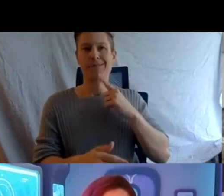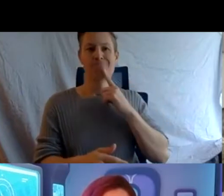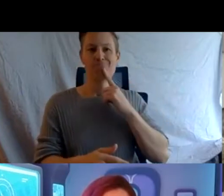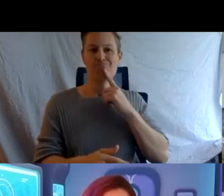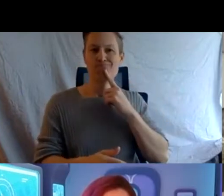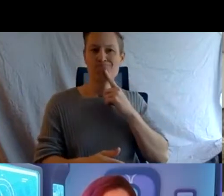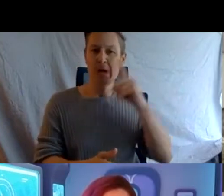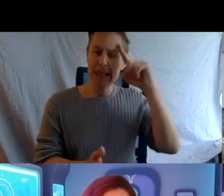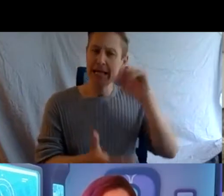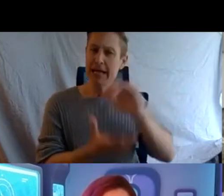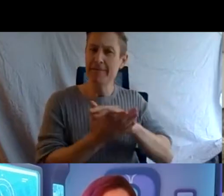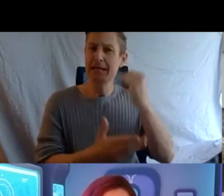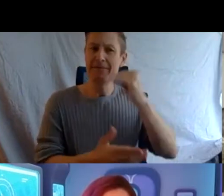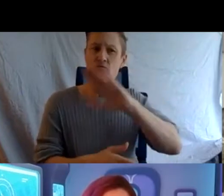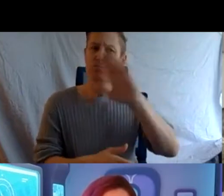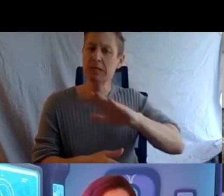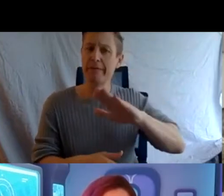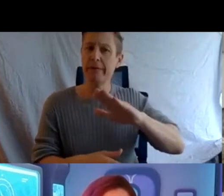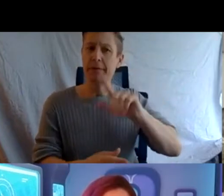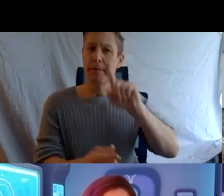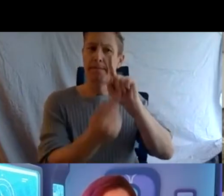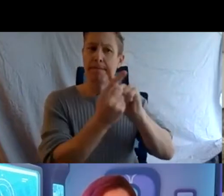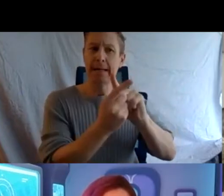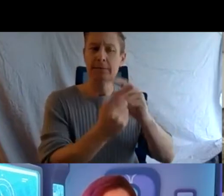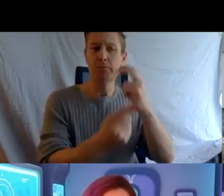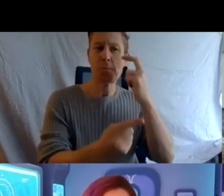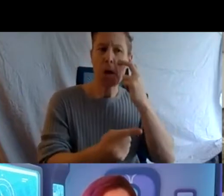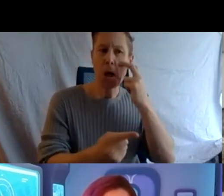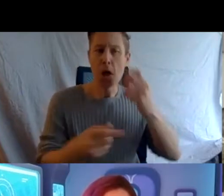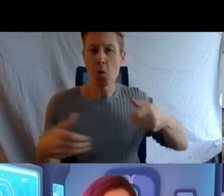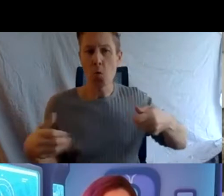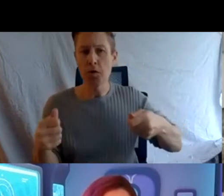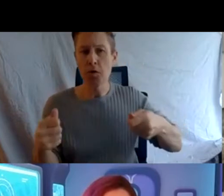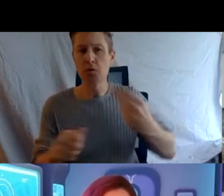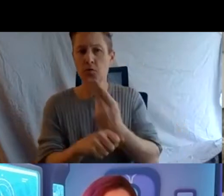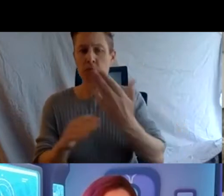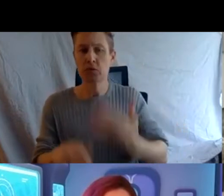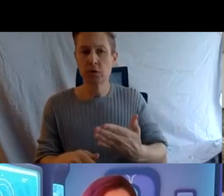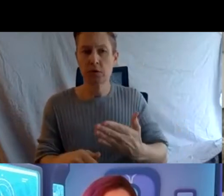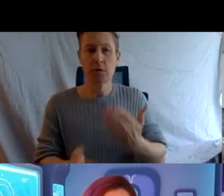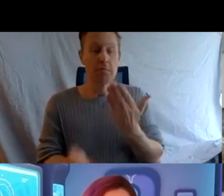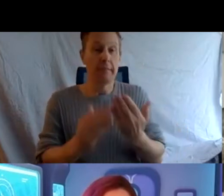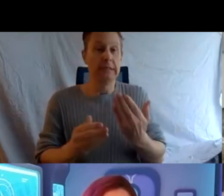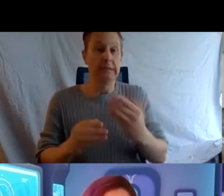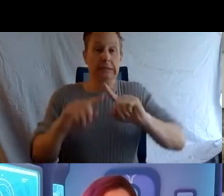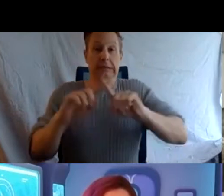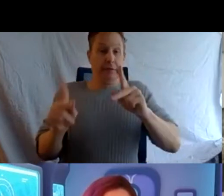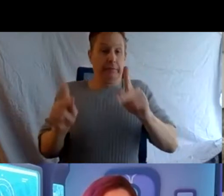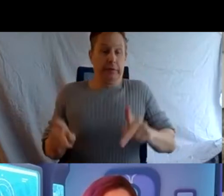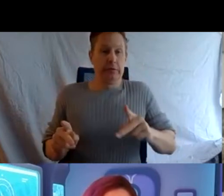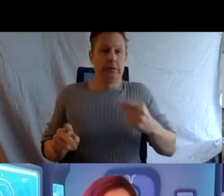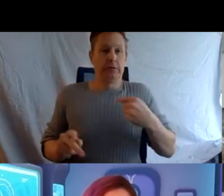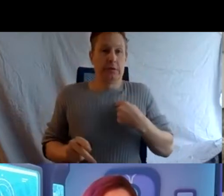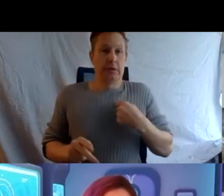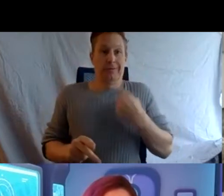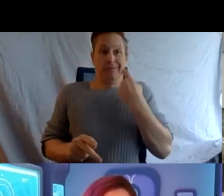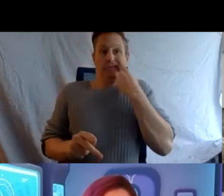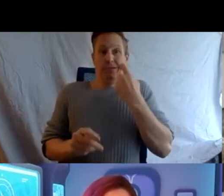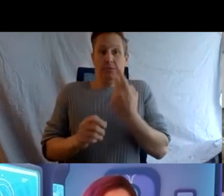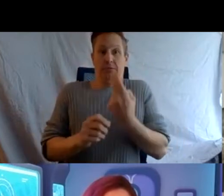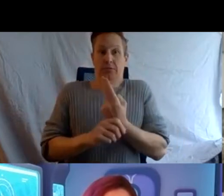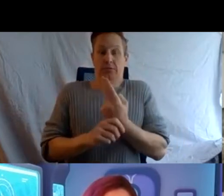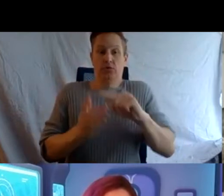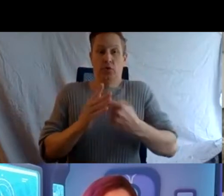met someone who is blind or has something that is not what you have. I mean, I even recently started wearing glasses and I was like,